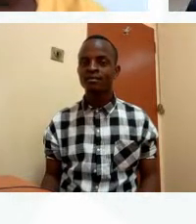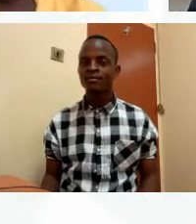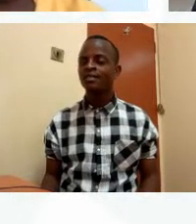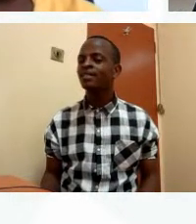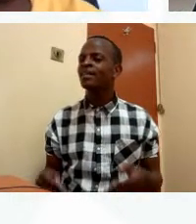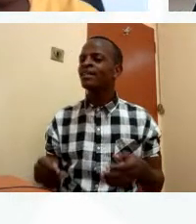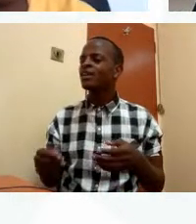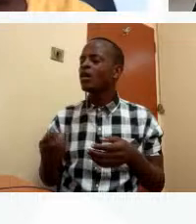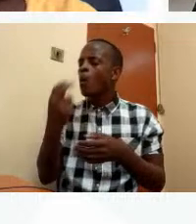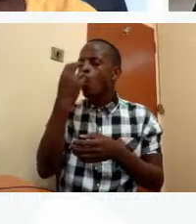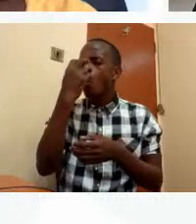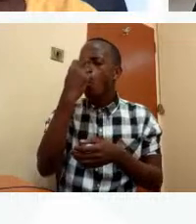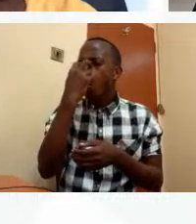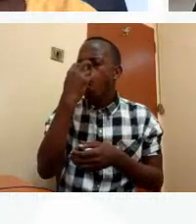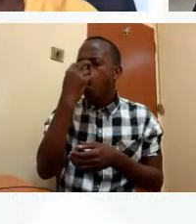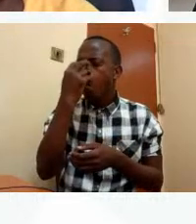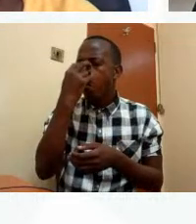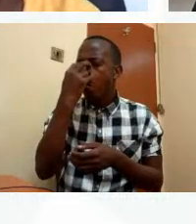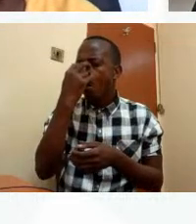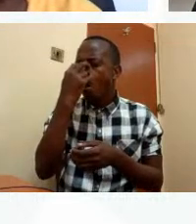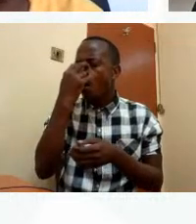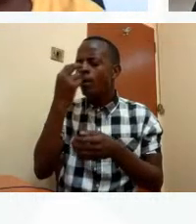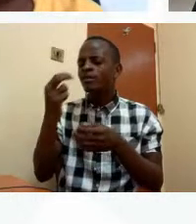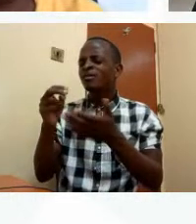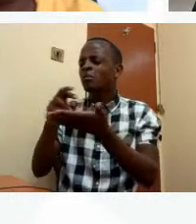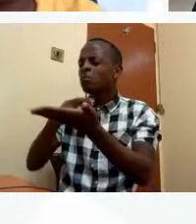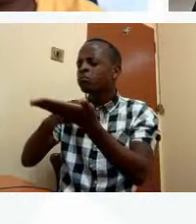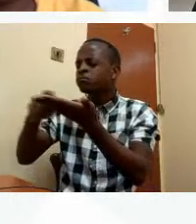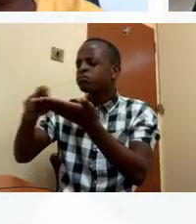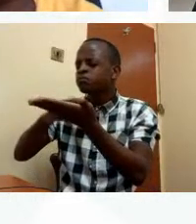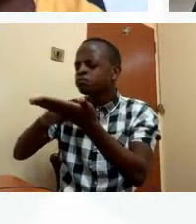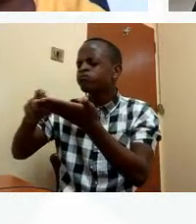blind, and how can they access the magazine?